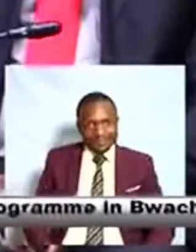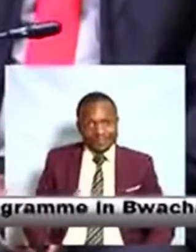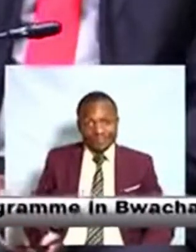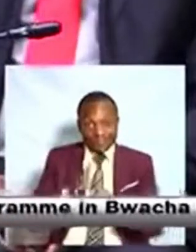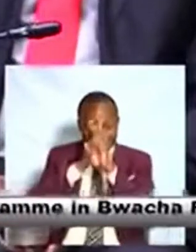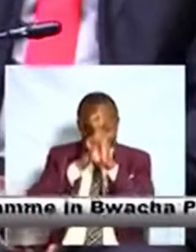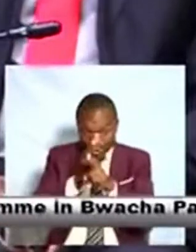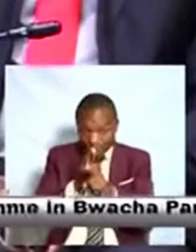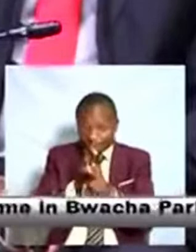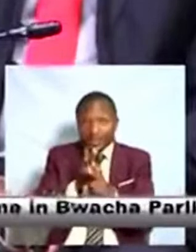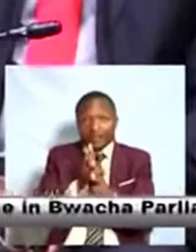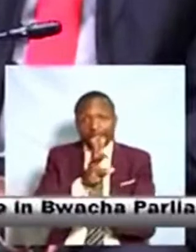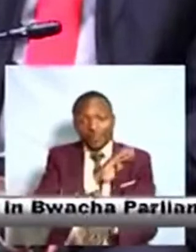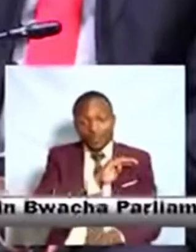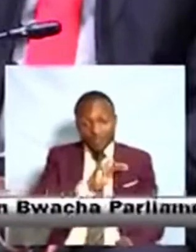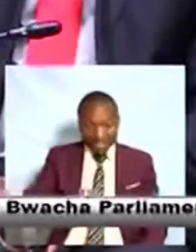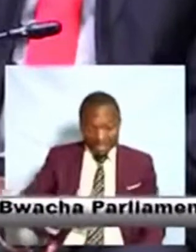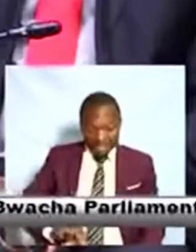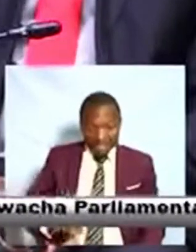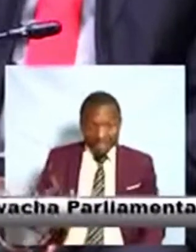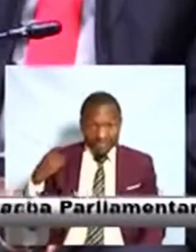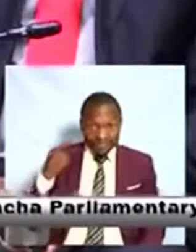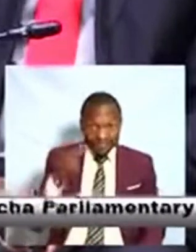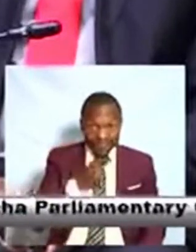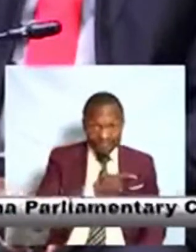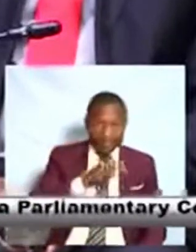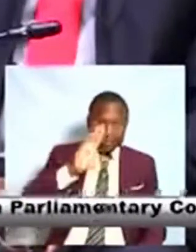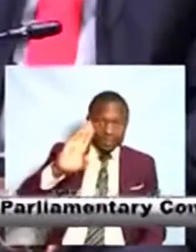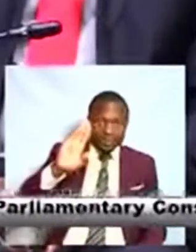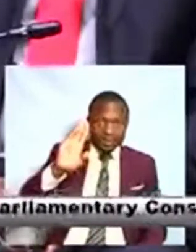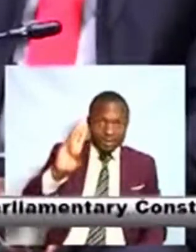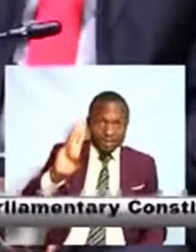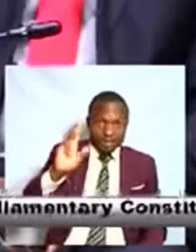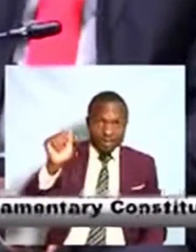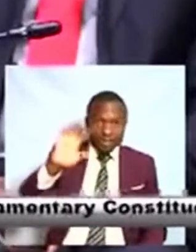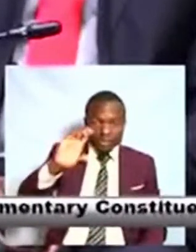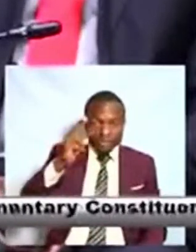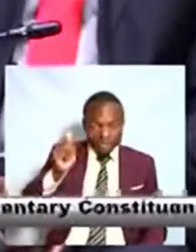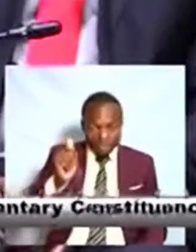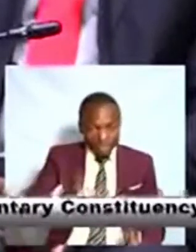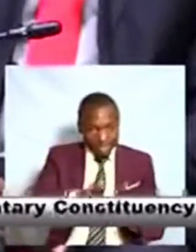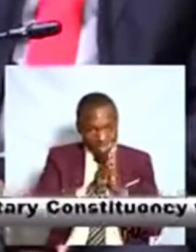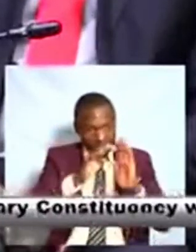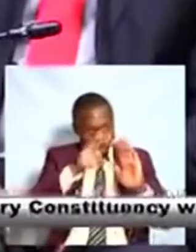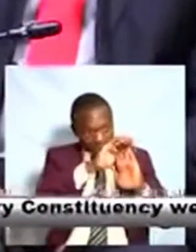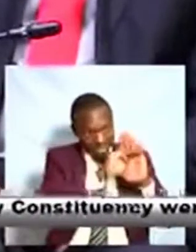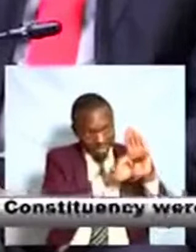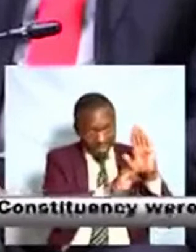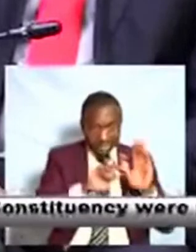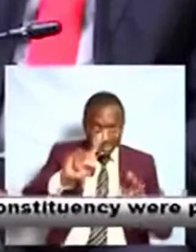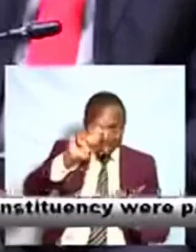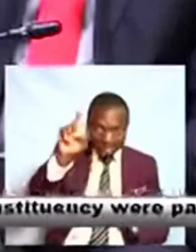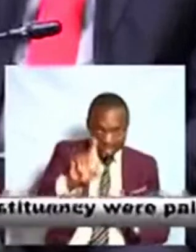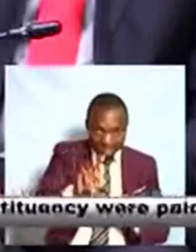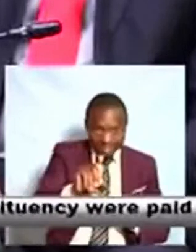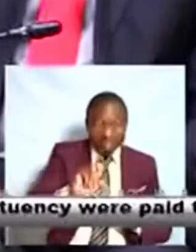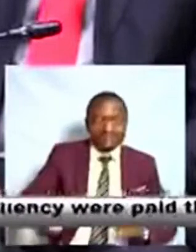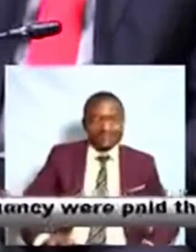The Honorable Member for Wacha is asking the following questions.